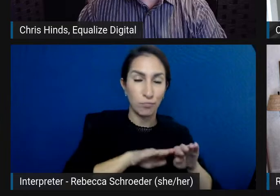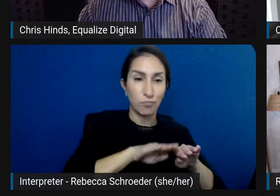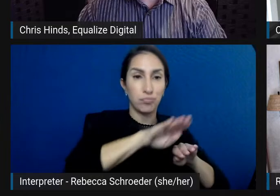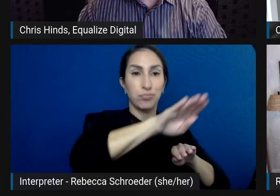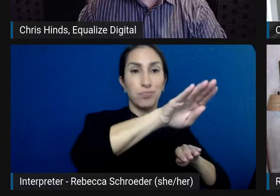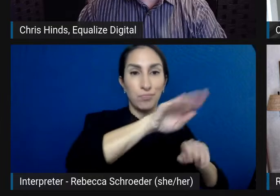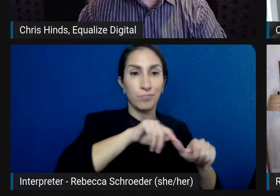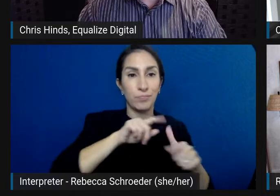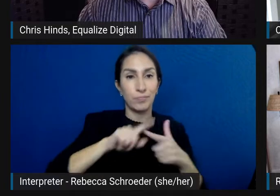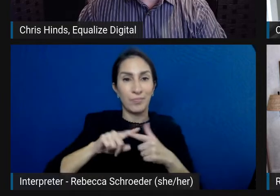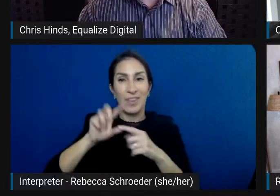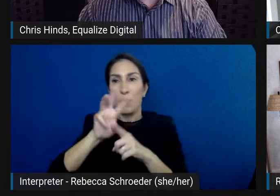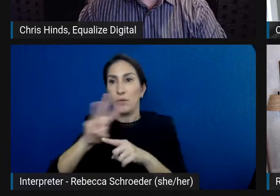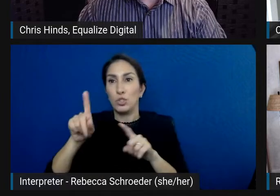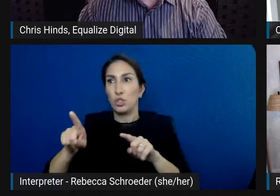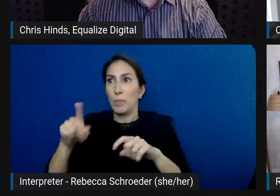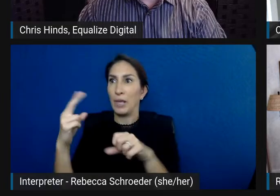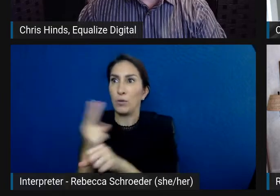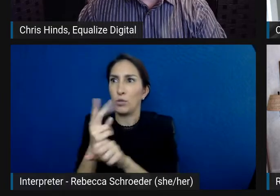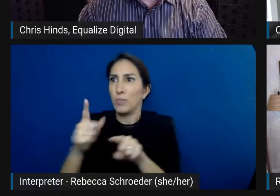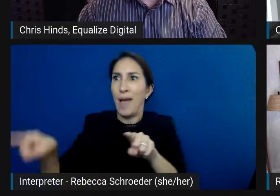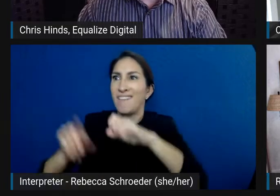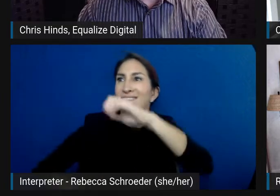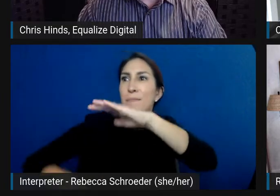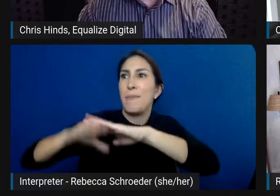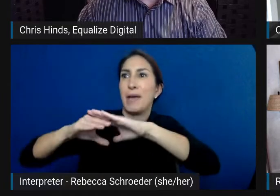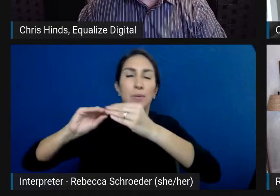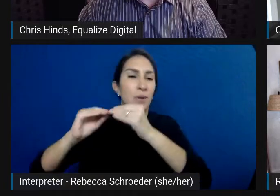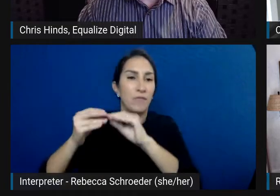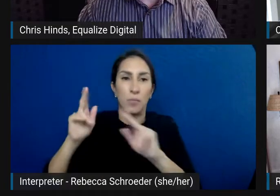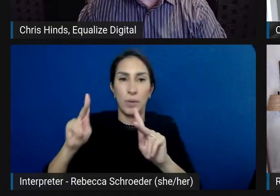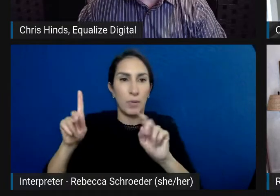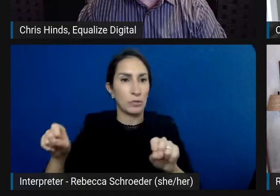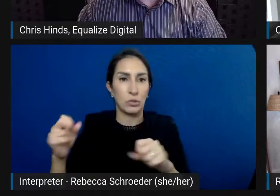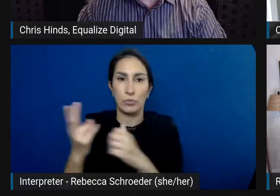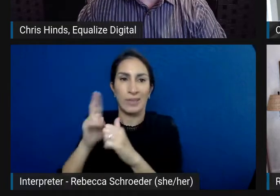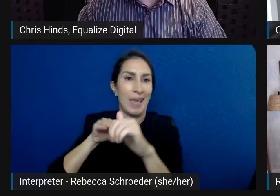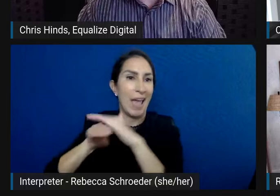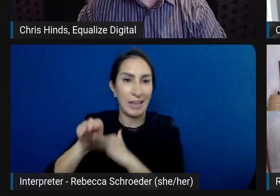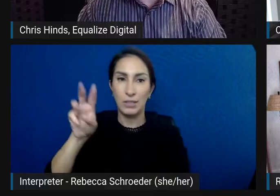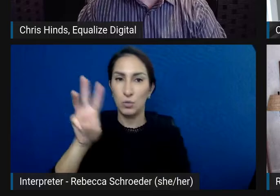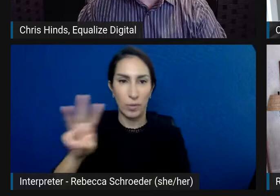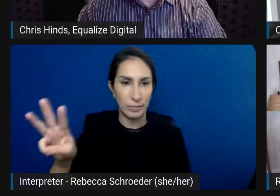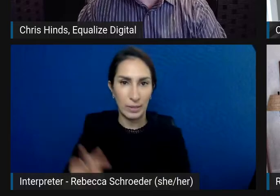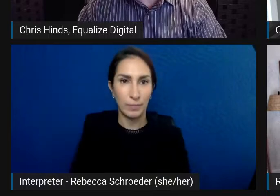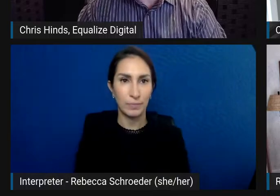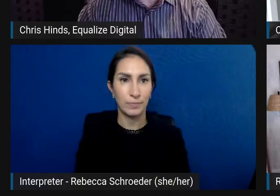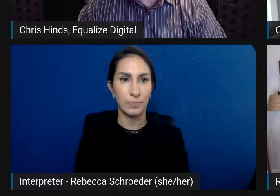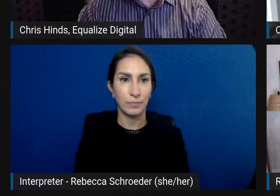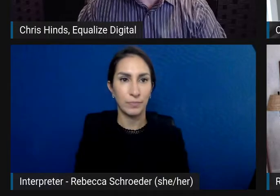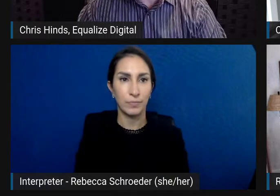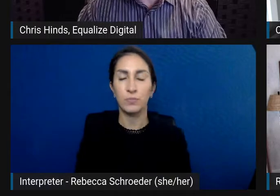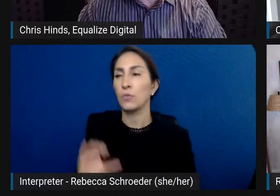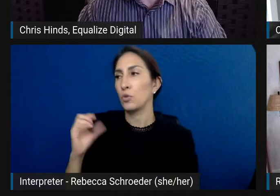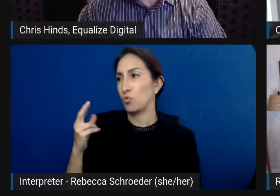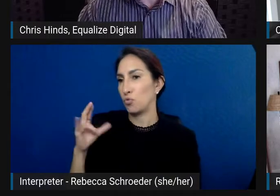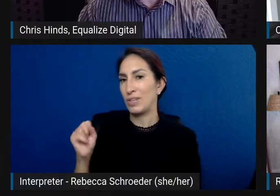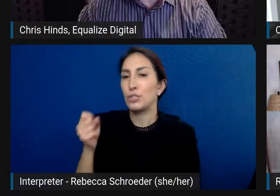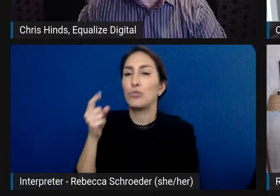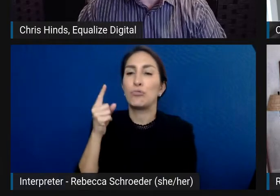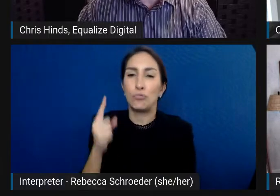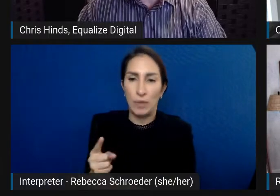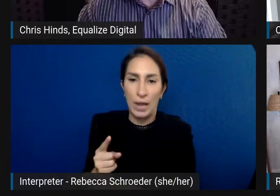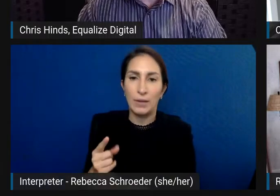used by the maximum number of people, right? Yeah. It's like, would you, the question that I can always go back to